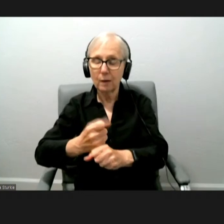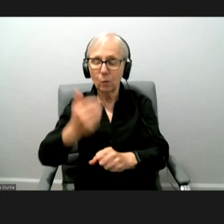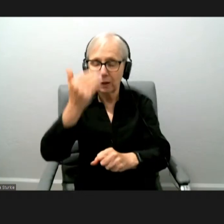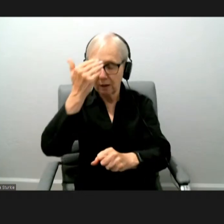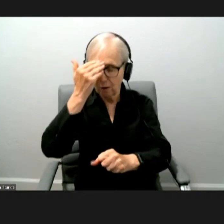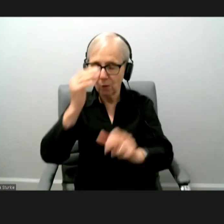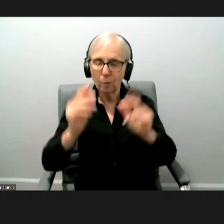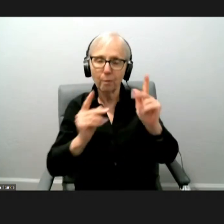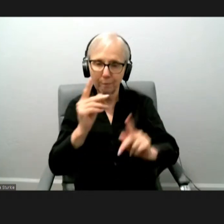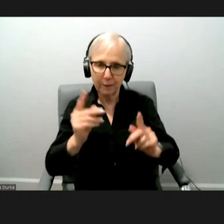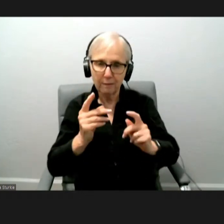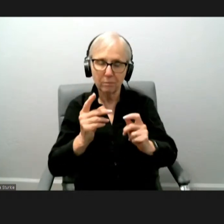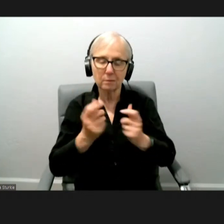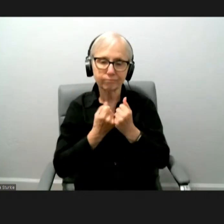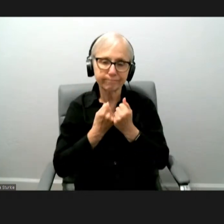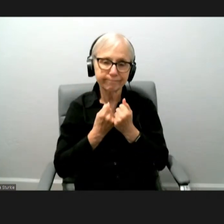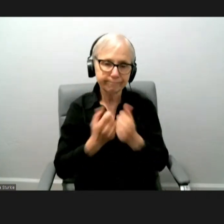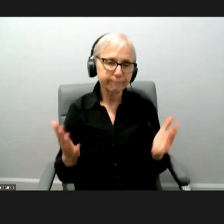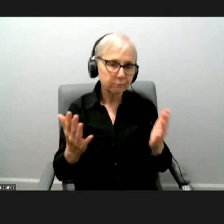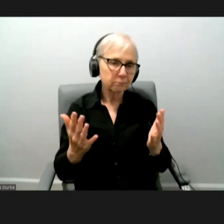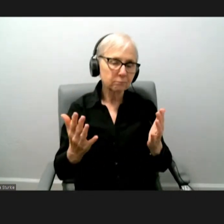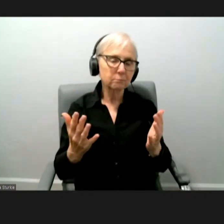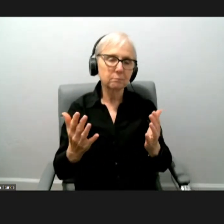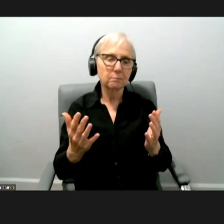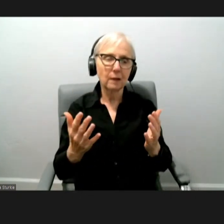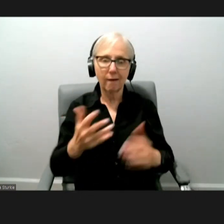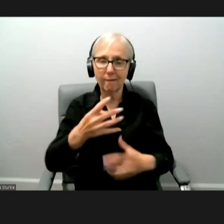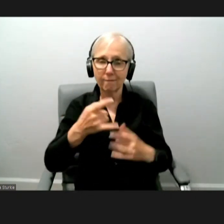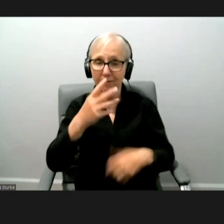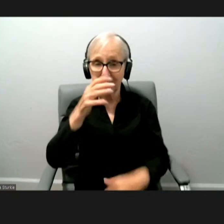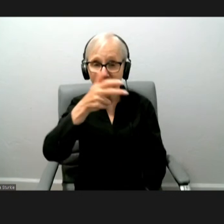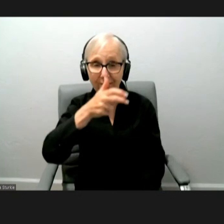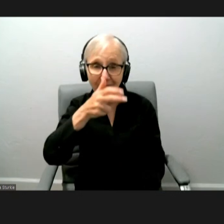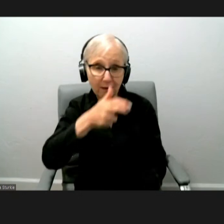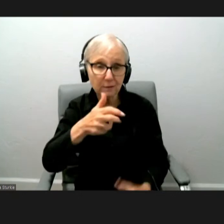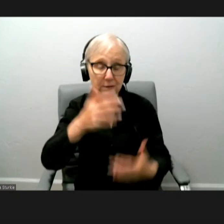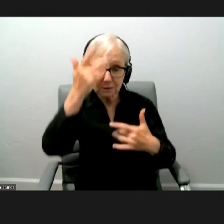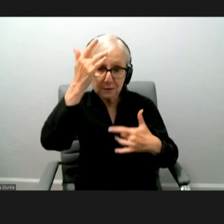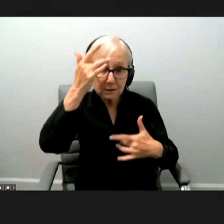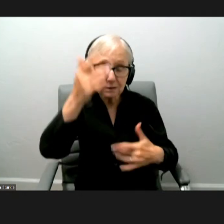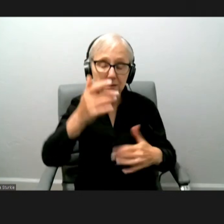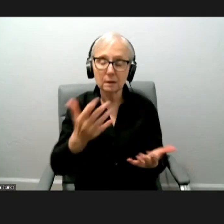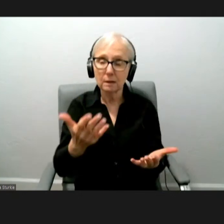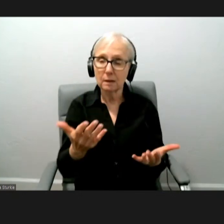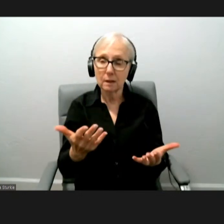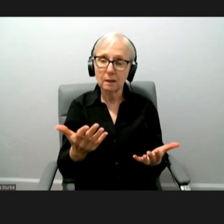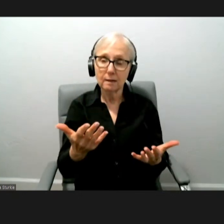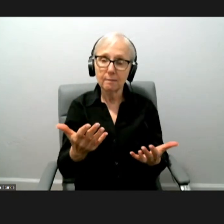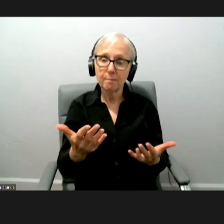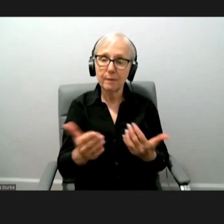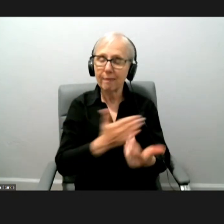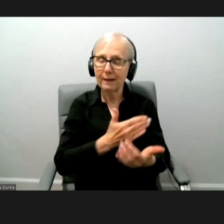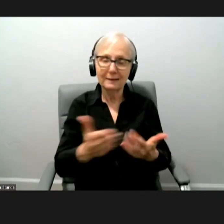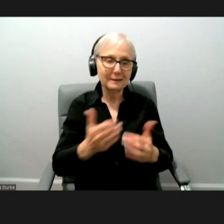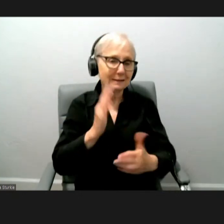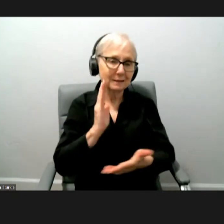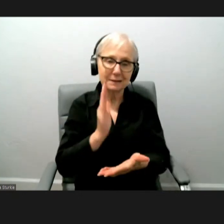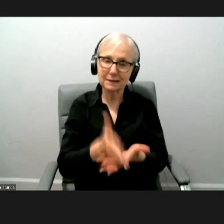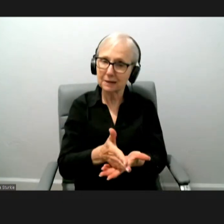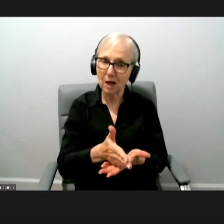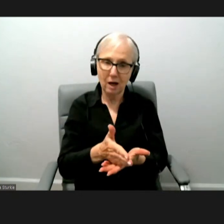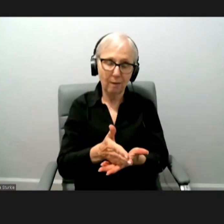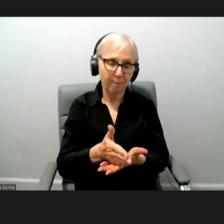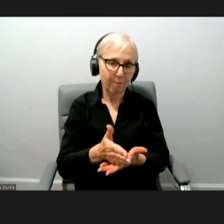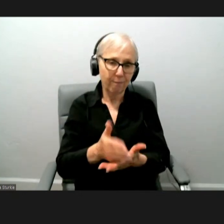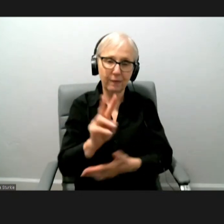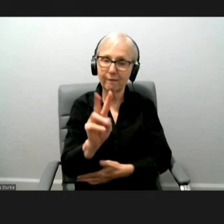know that people are getting tired of the virus. Unfortunately, that doesn't stop the virus from